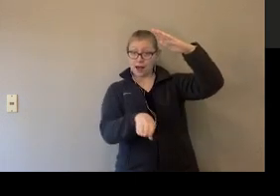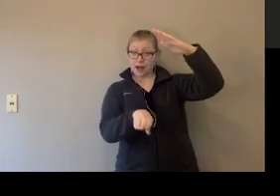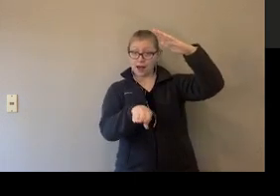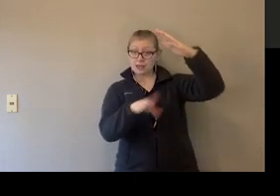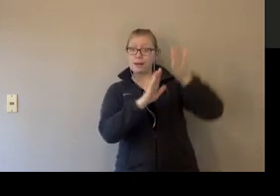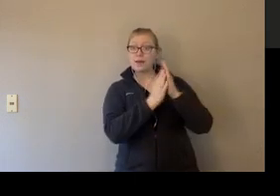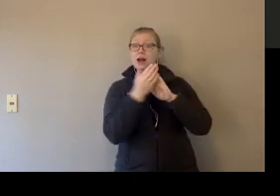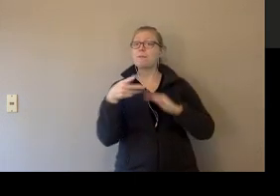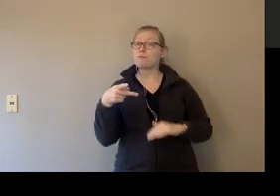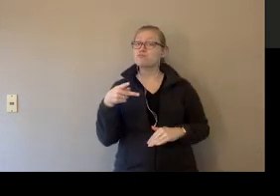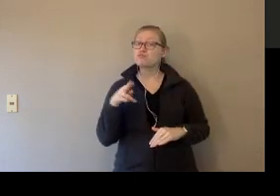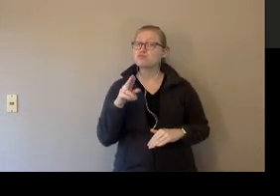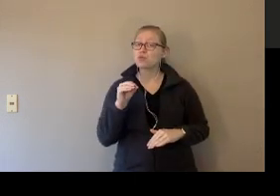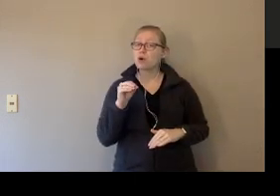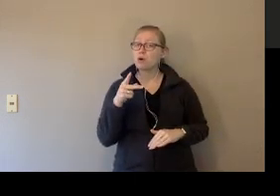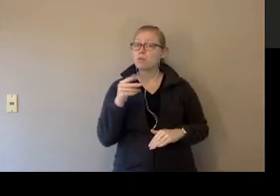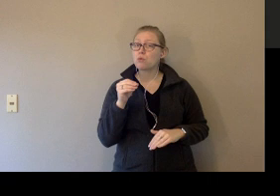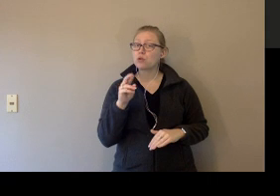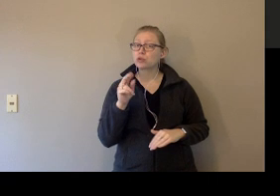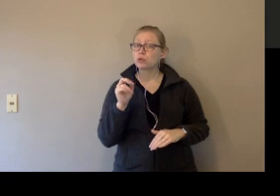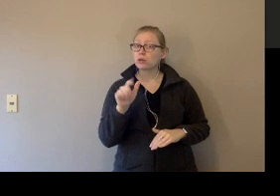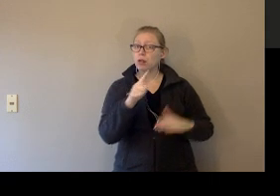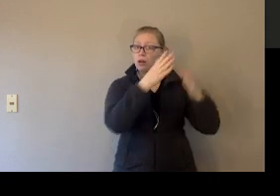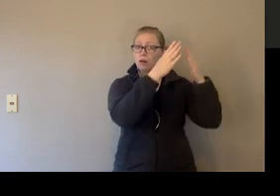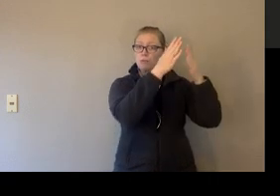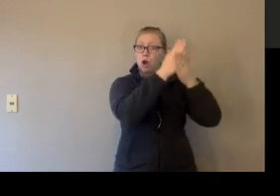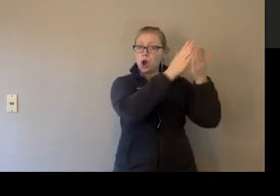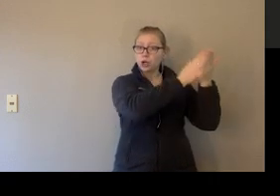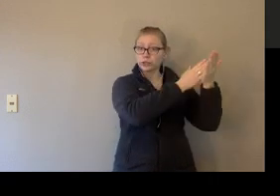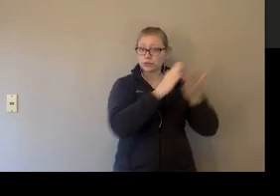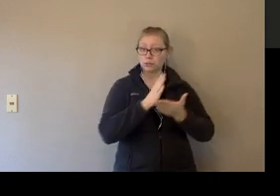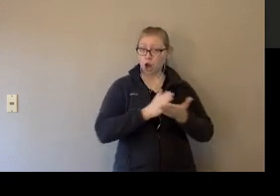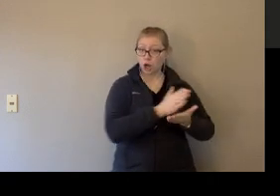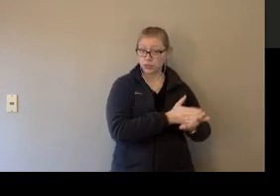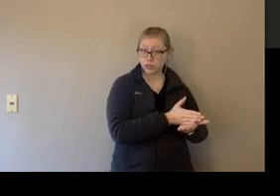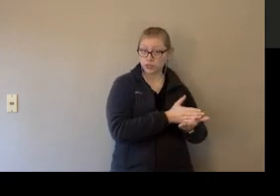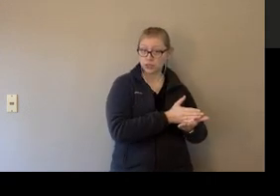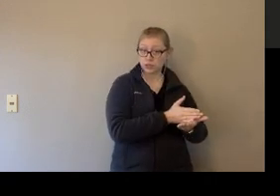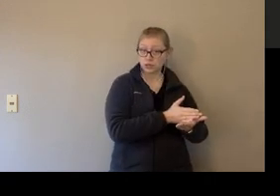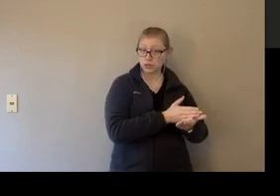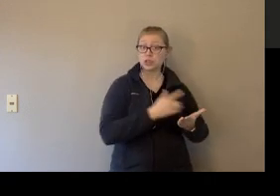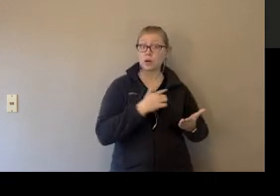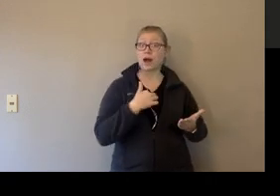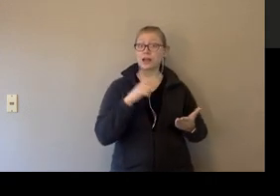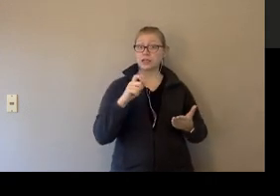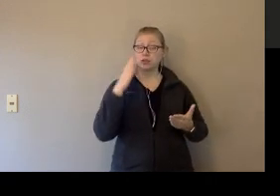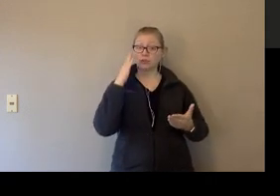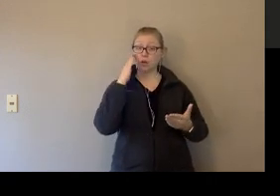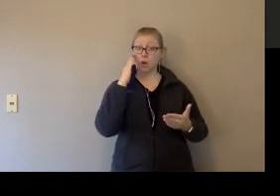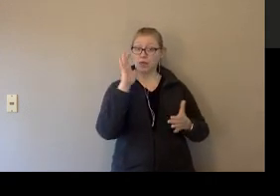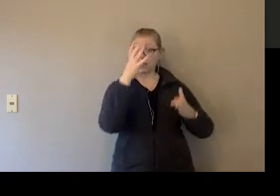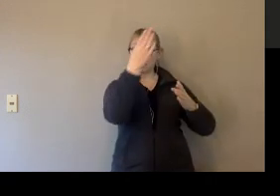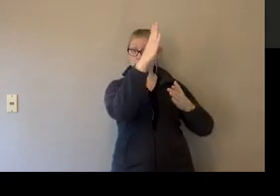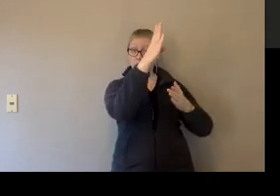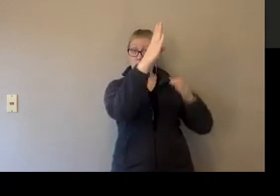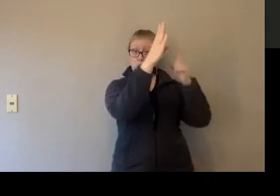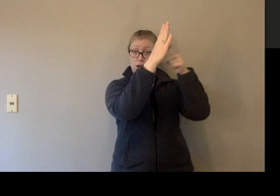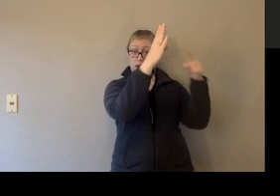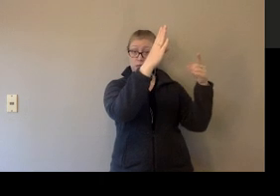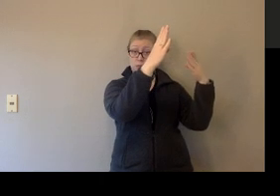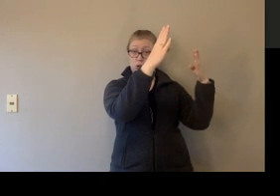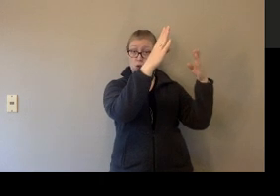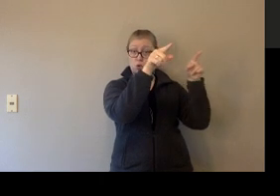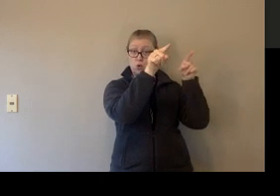what I need to know is I need to know that this to this is going to be the same as this length to this length.